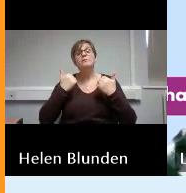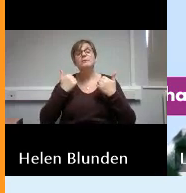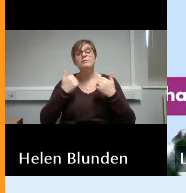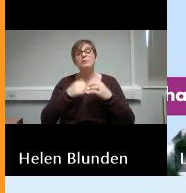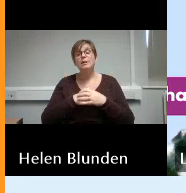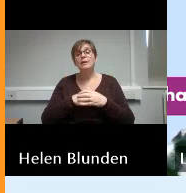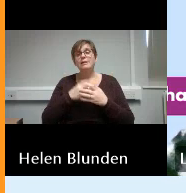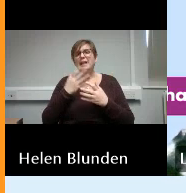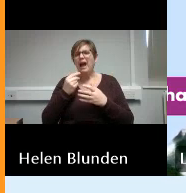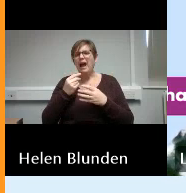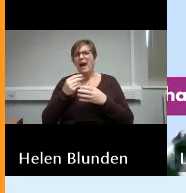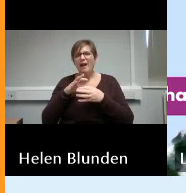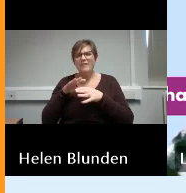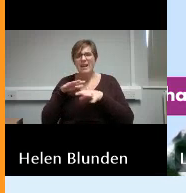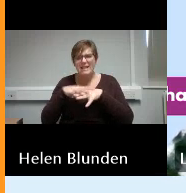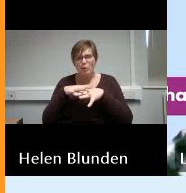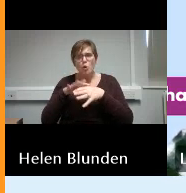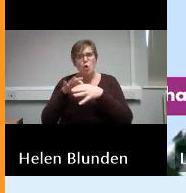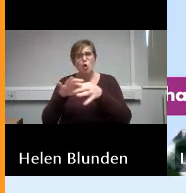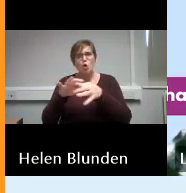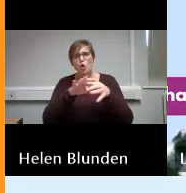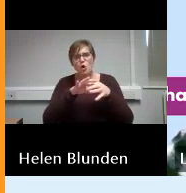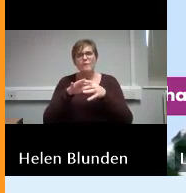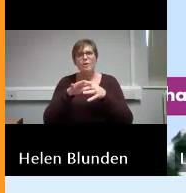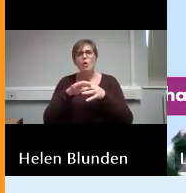a network for them to be able to